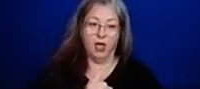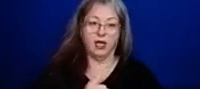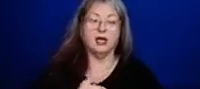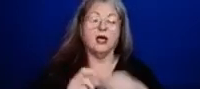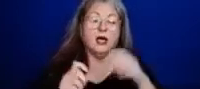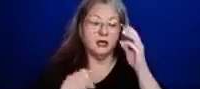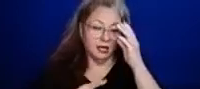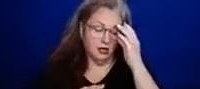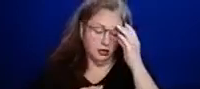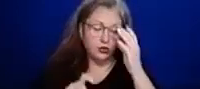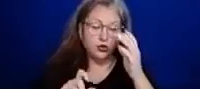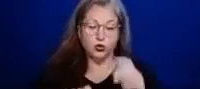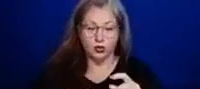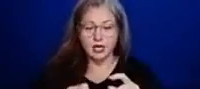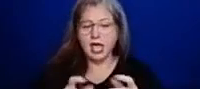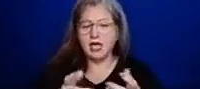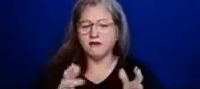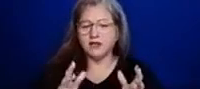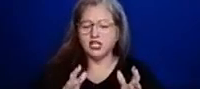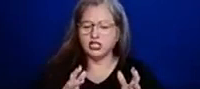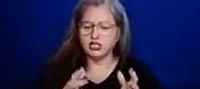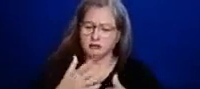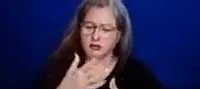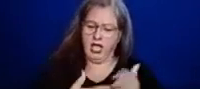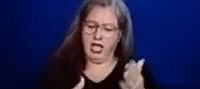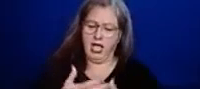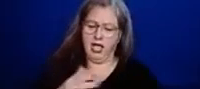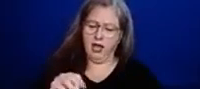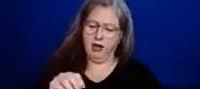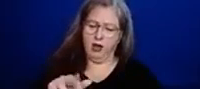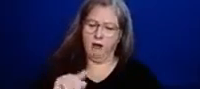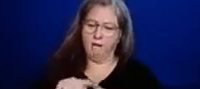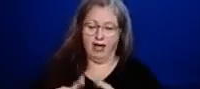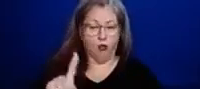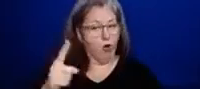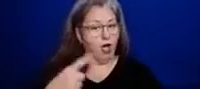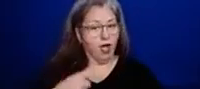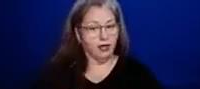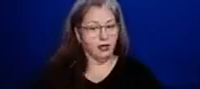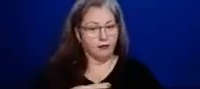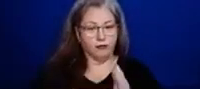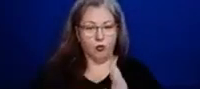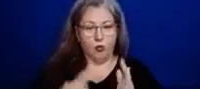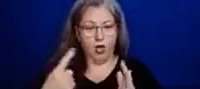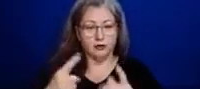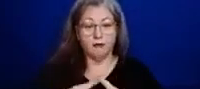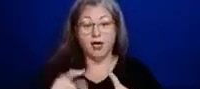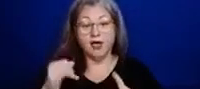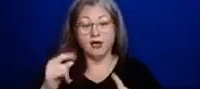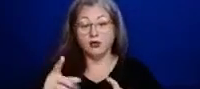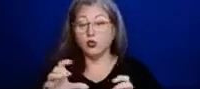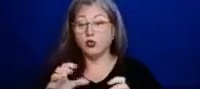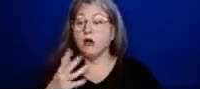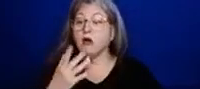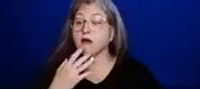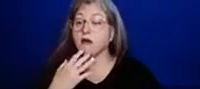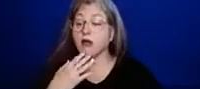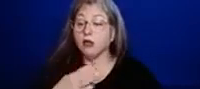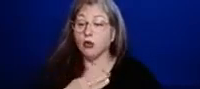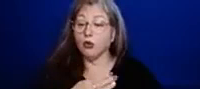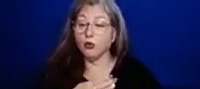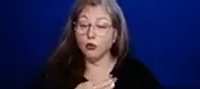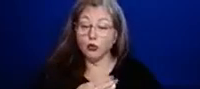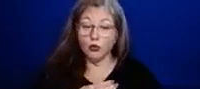Yes. You can end it manually, but it's 1 time. It's once. Now, if you do color